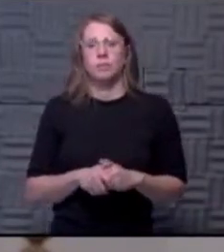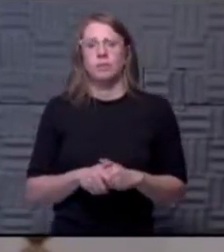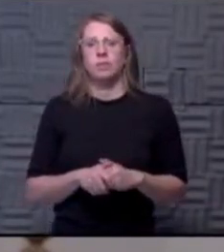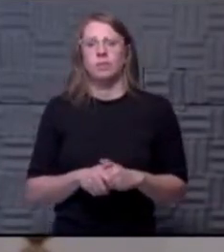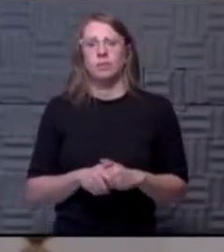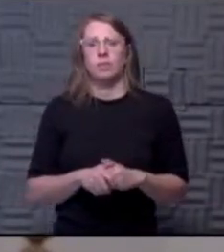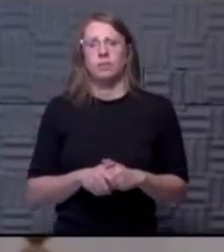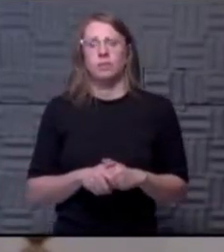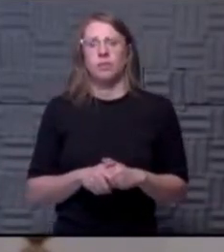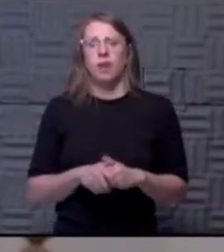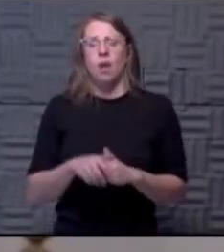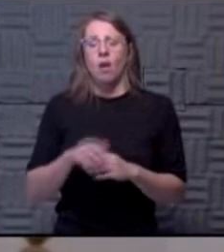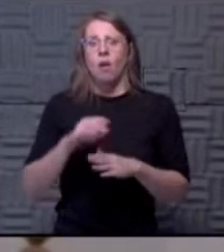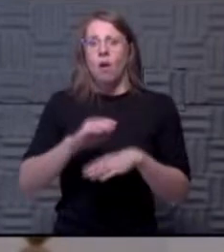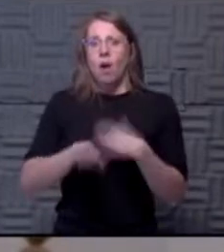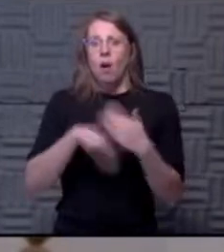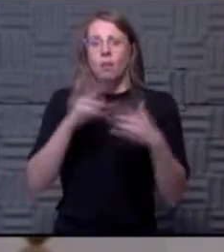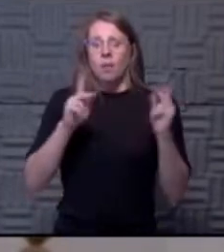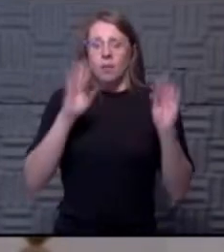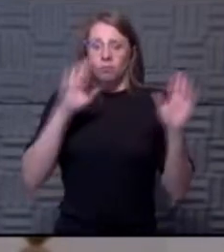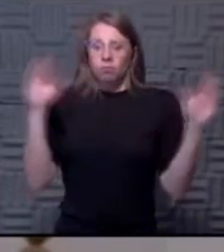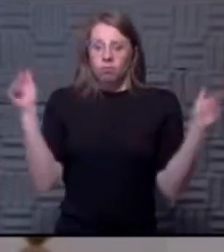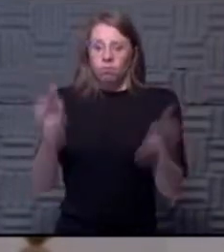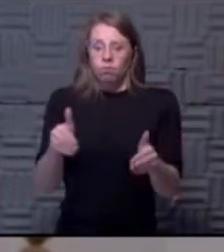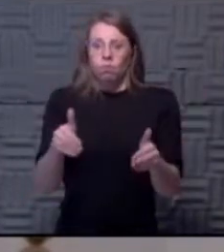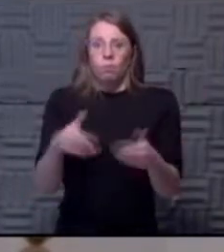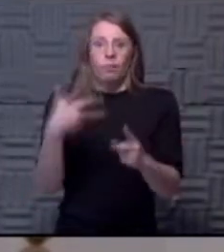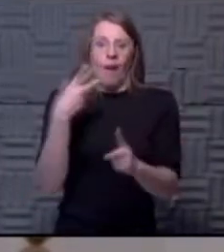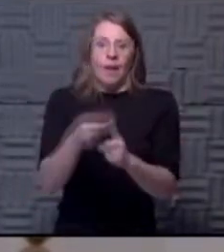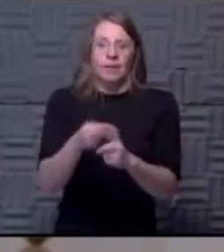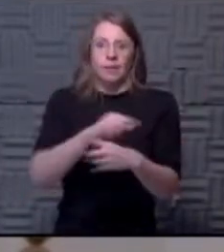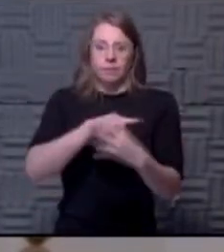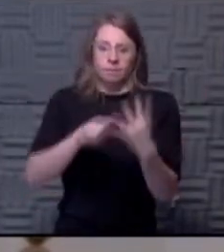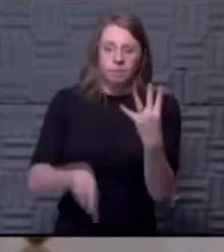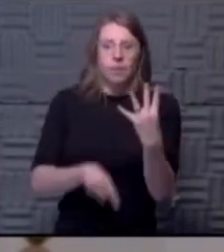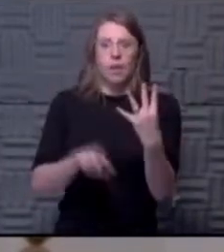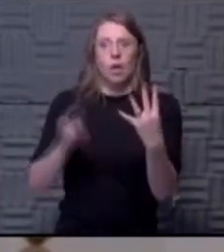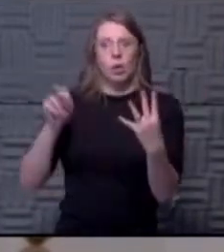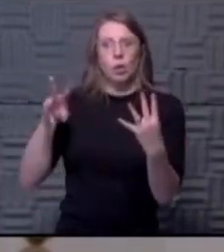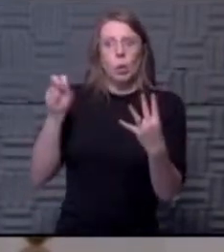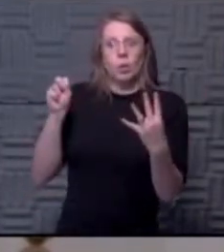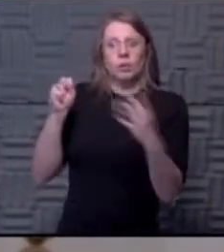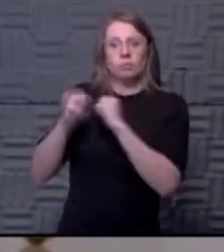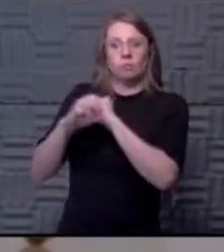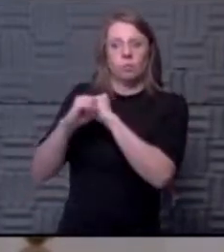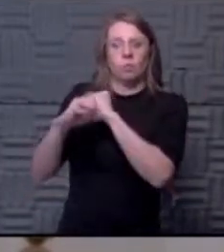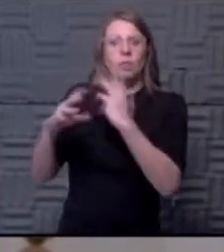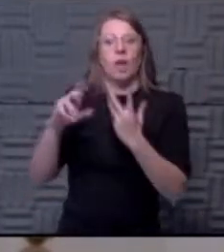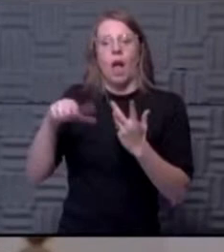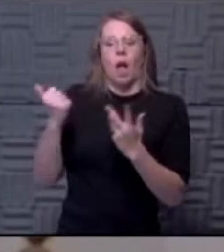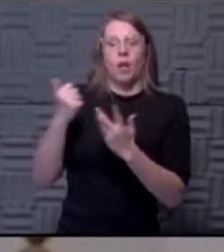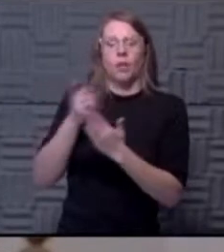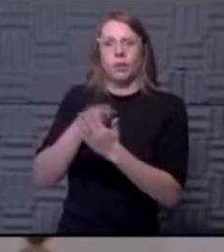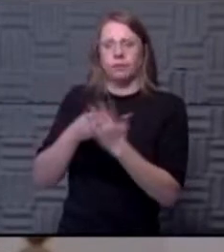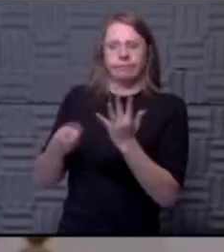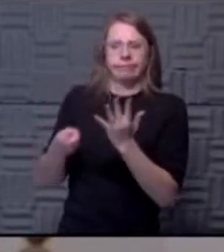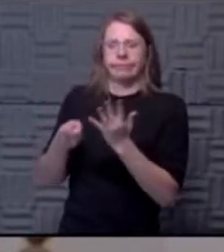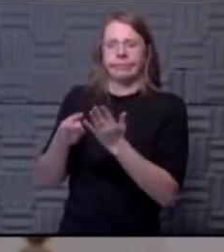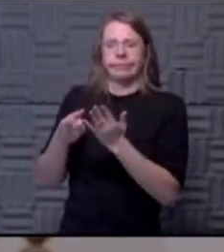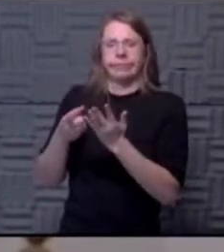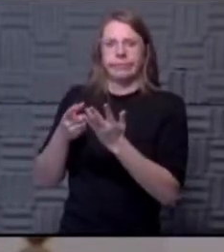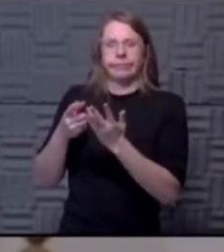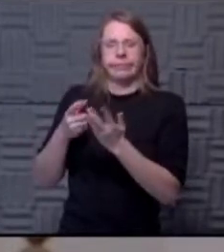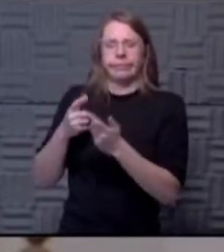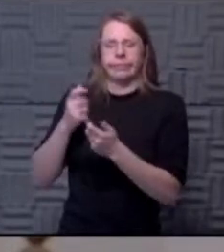everybody is laser beam focused on the vaccines, and it's become newsworthy. The other thousands of products that go through this on a